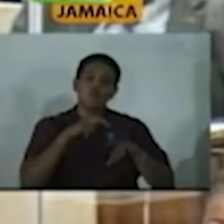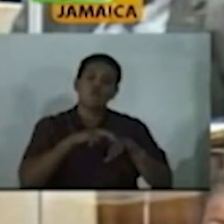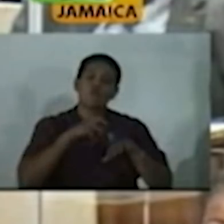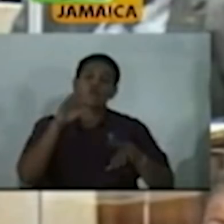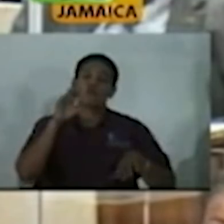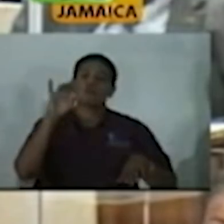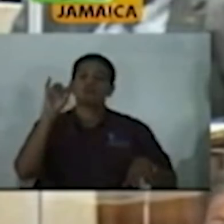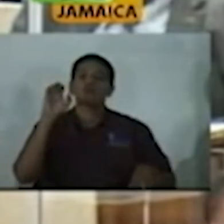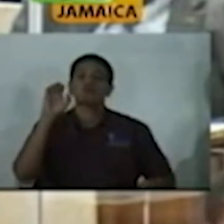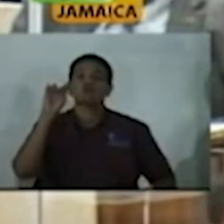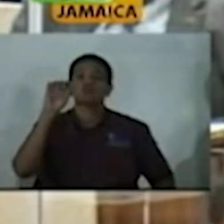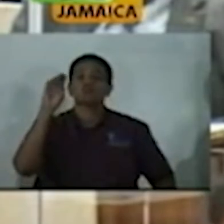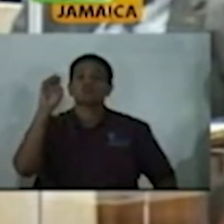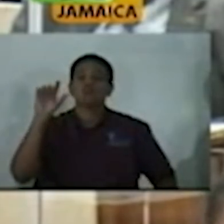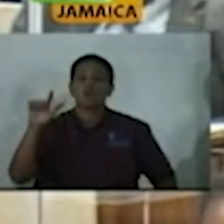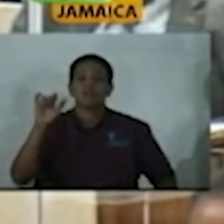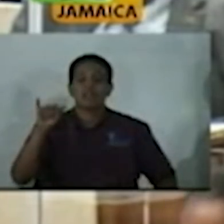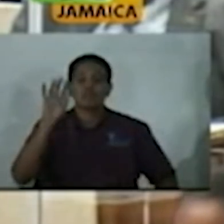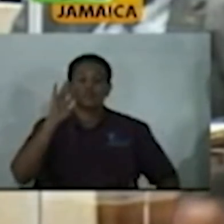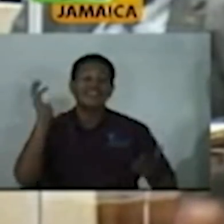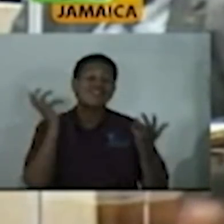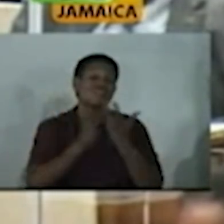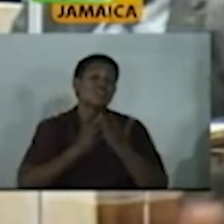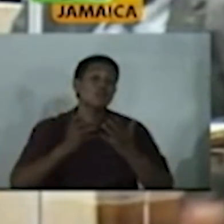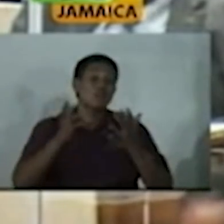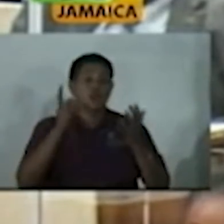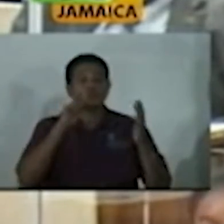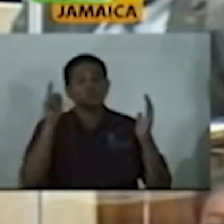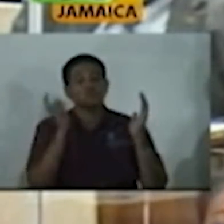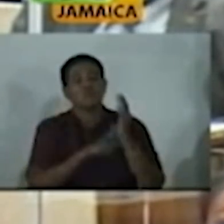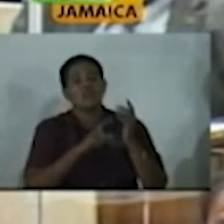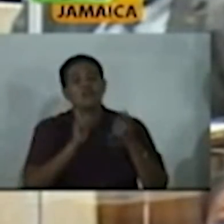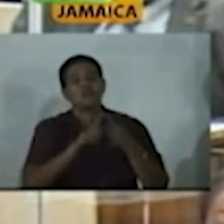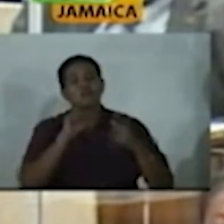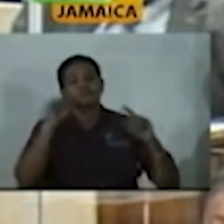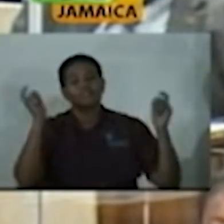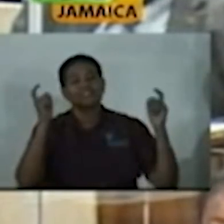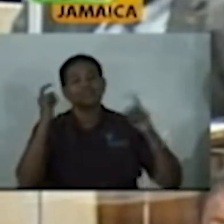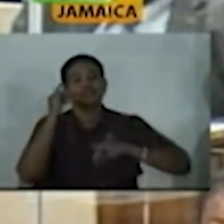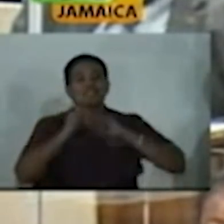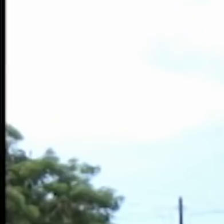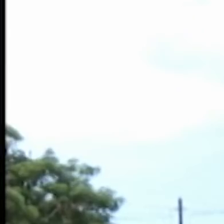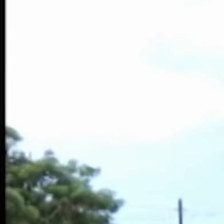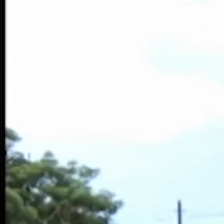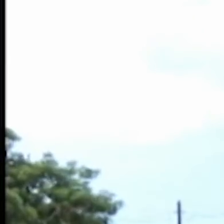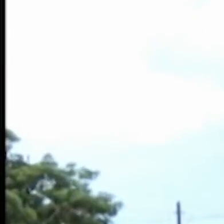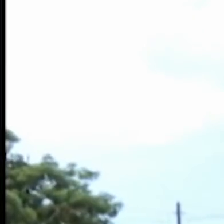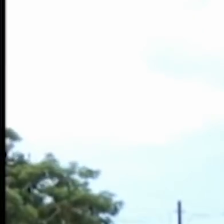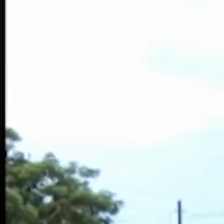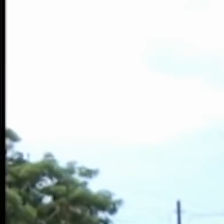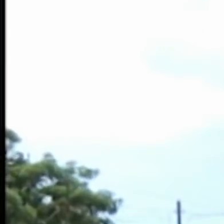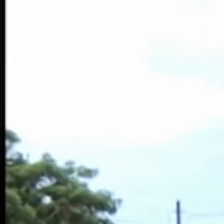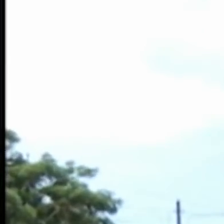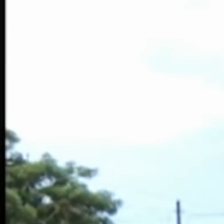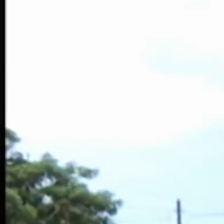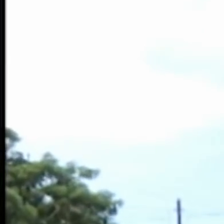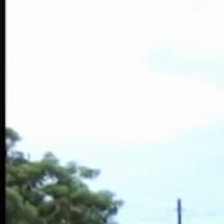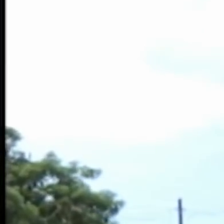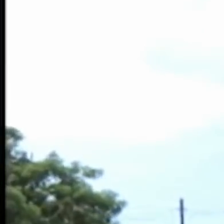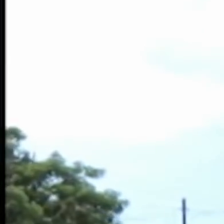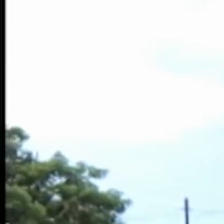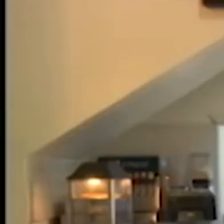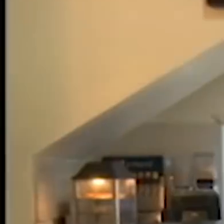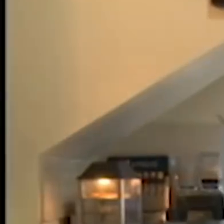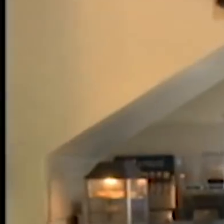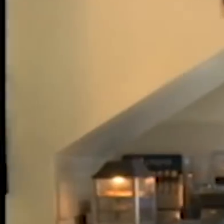Cruise Terminal. This will be a fitting way to recognize and celebrate International Reggae Day. Meanwhile, indoor theaters and cinemas